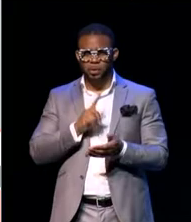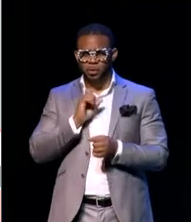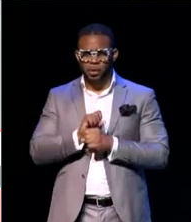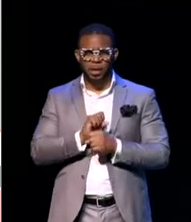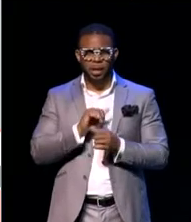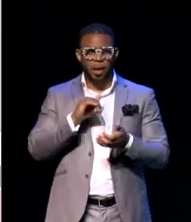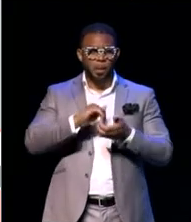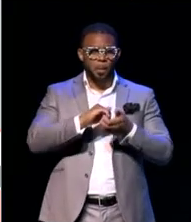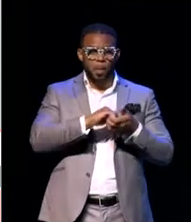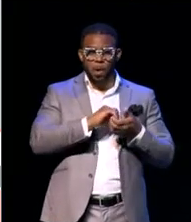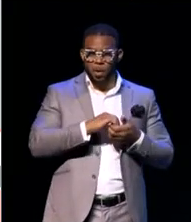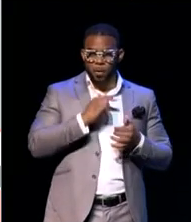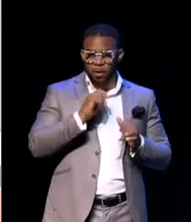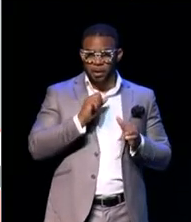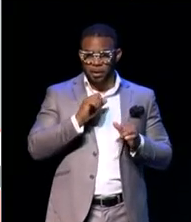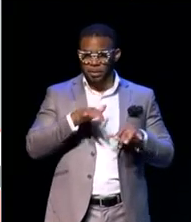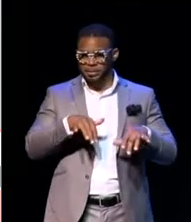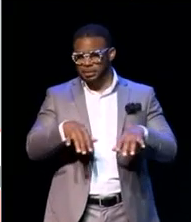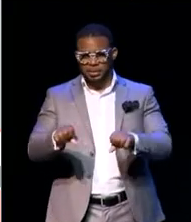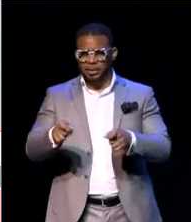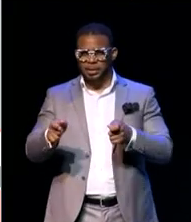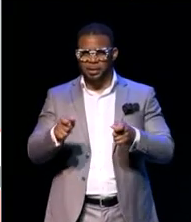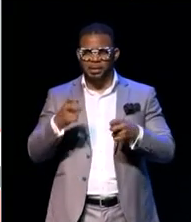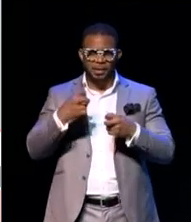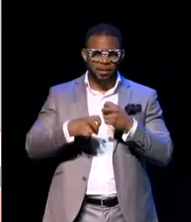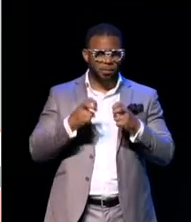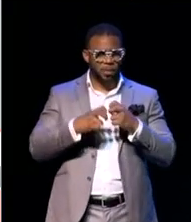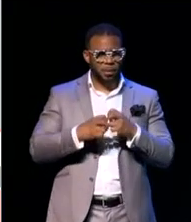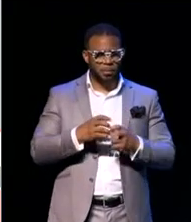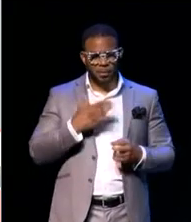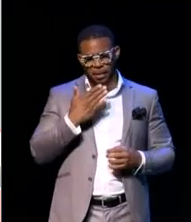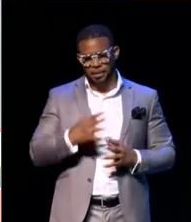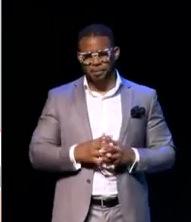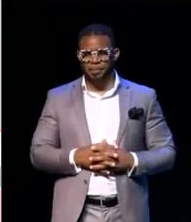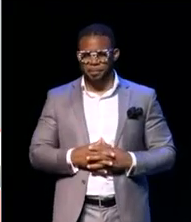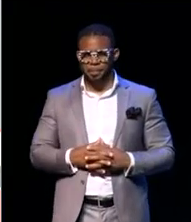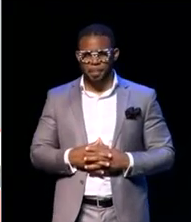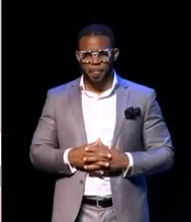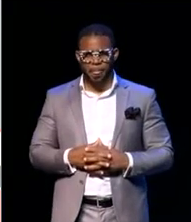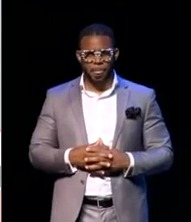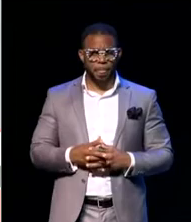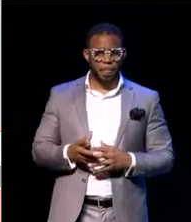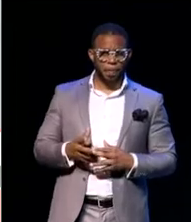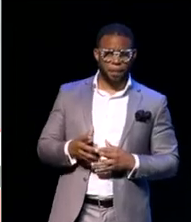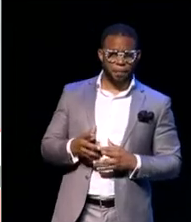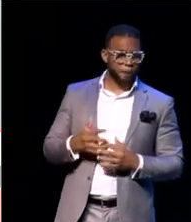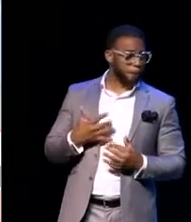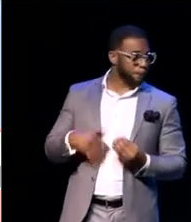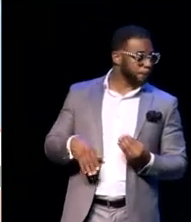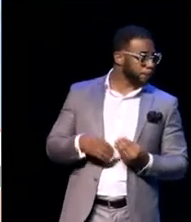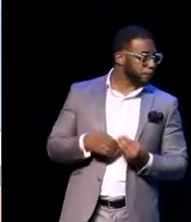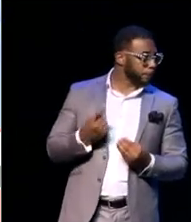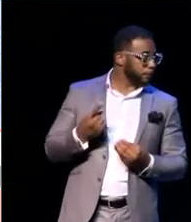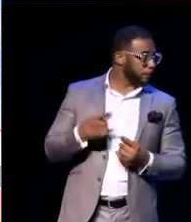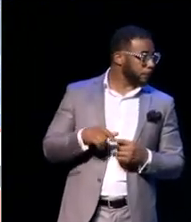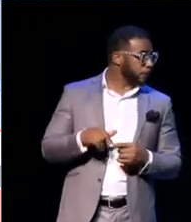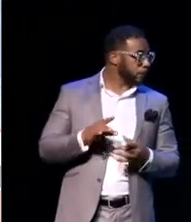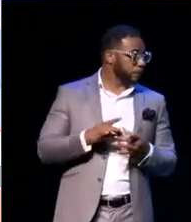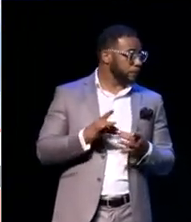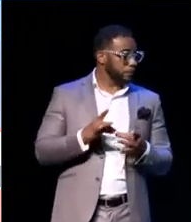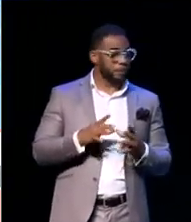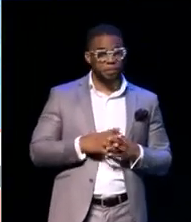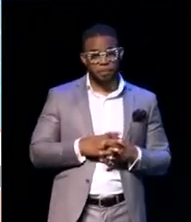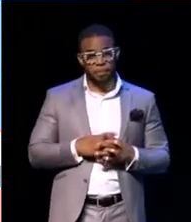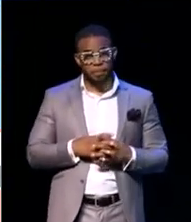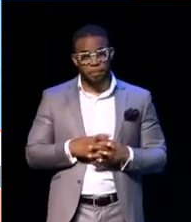these partnerships where we can tackle these tough problems. Thank you. If I may, I just want to add something to this as